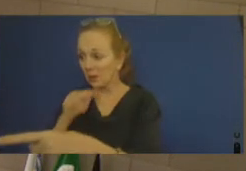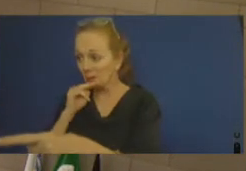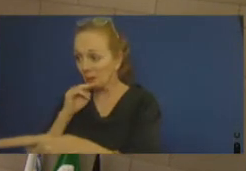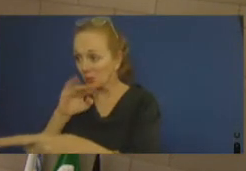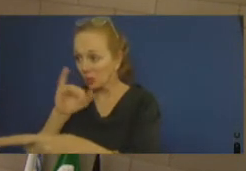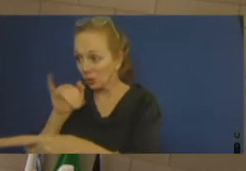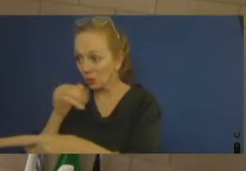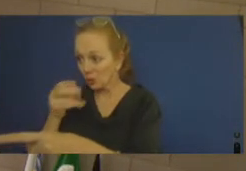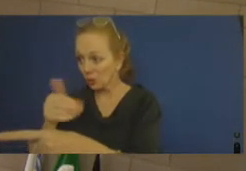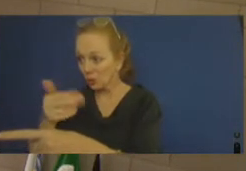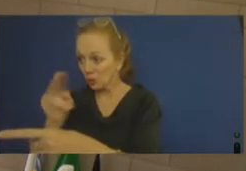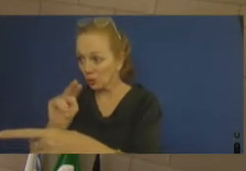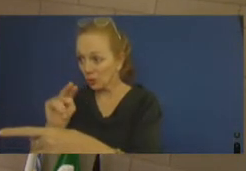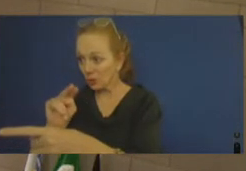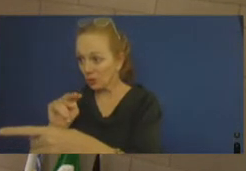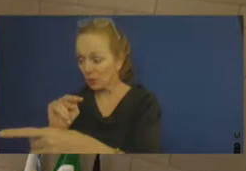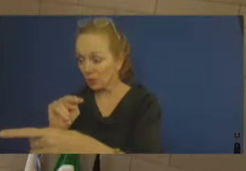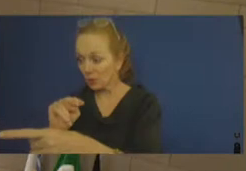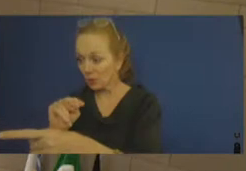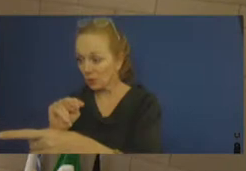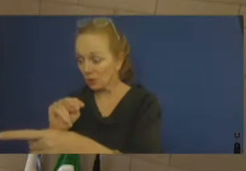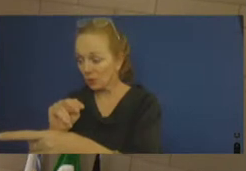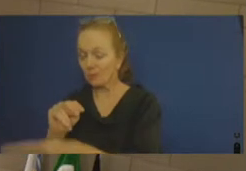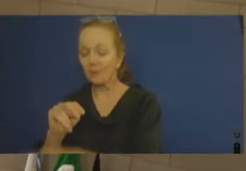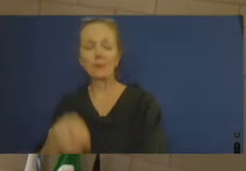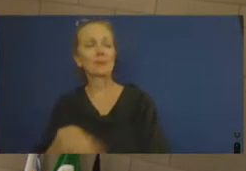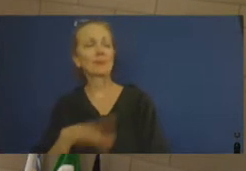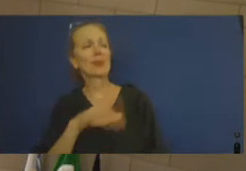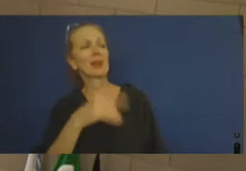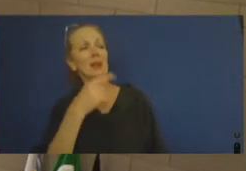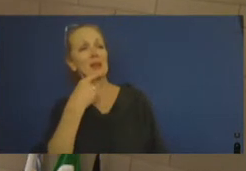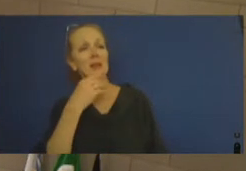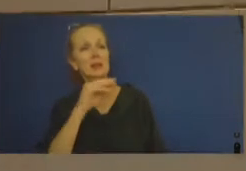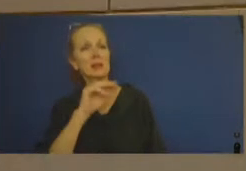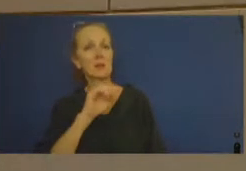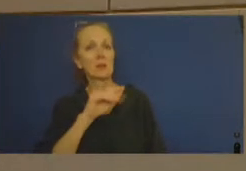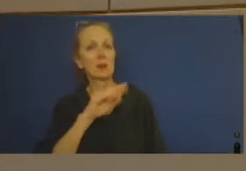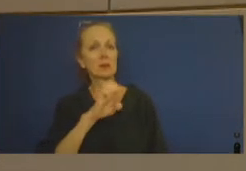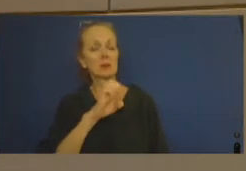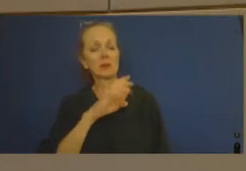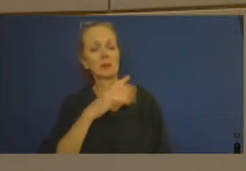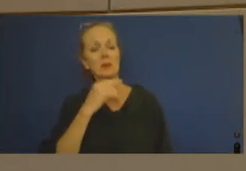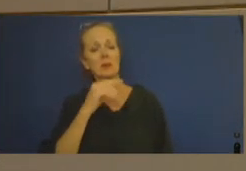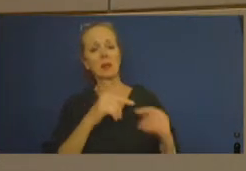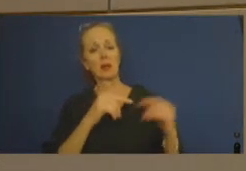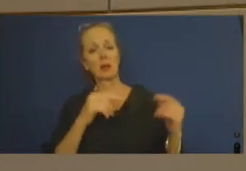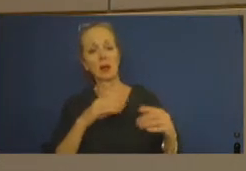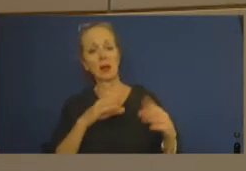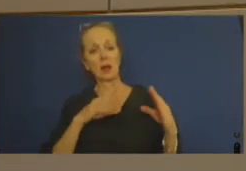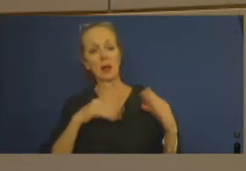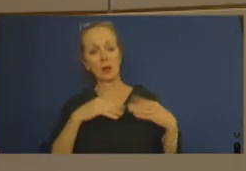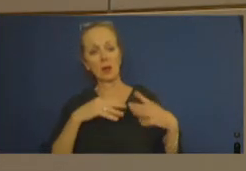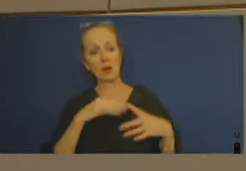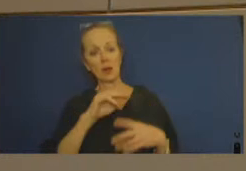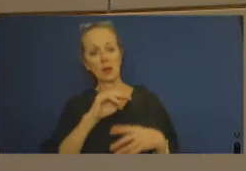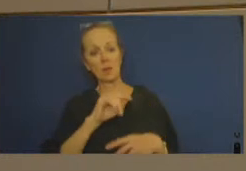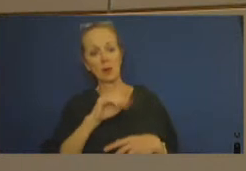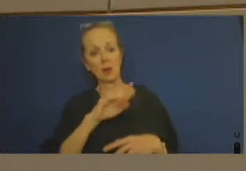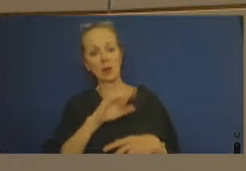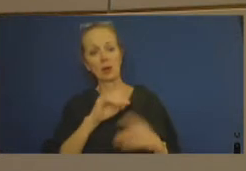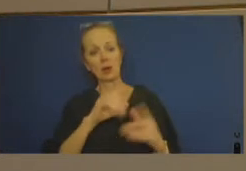question. You mentioned the notice goes out to the adjacent owners and in the Metropolitan